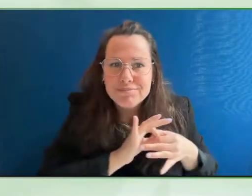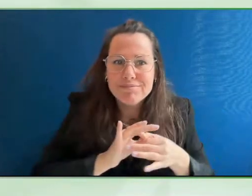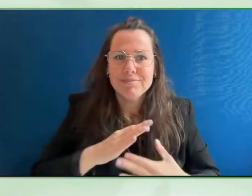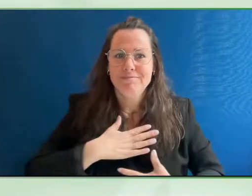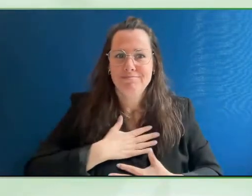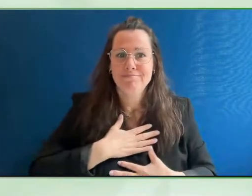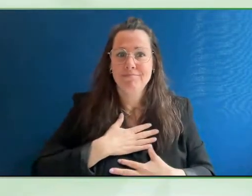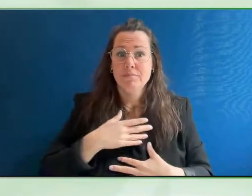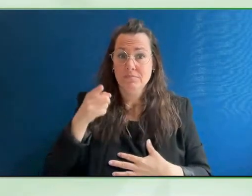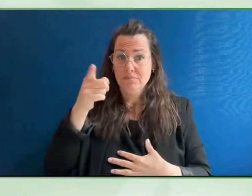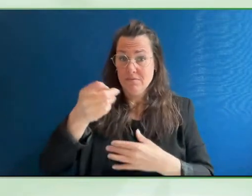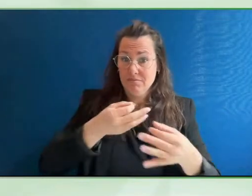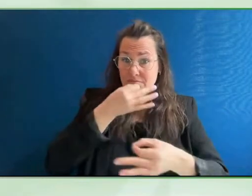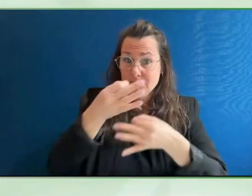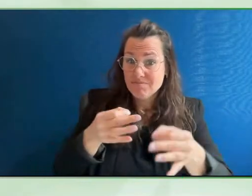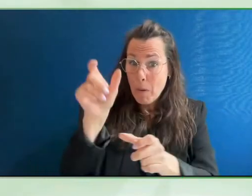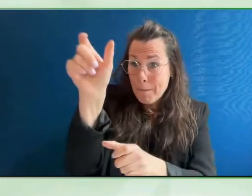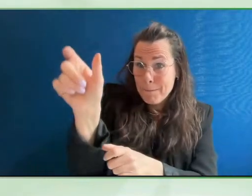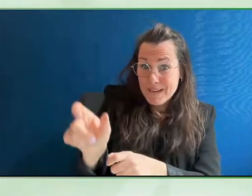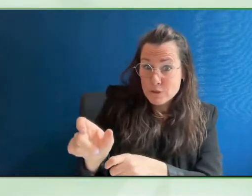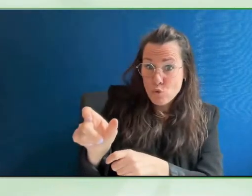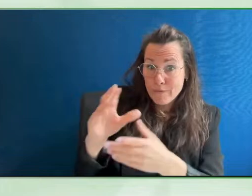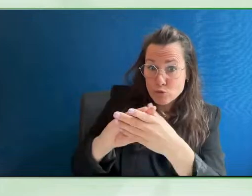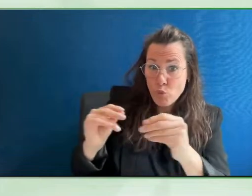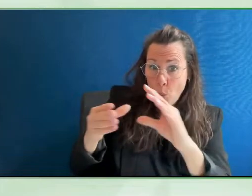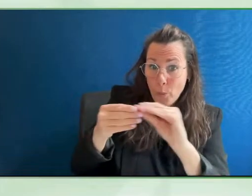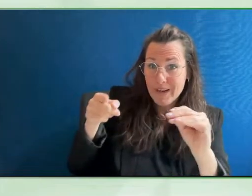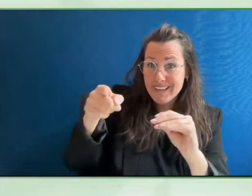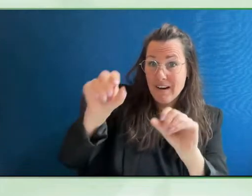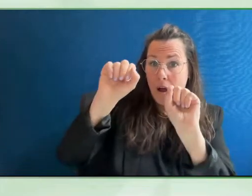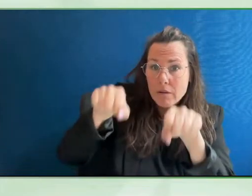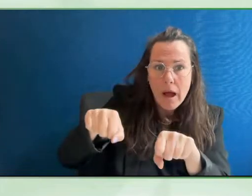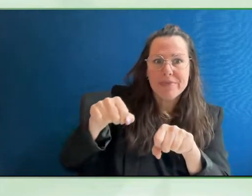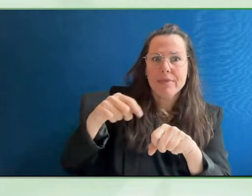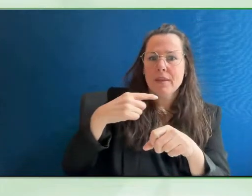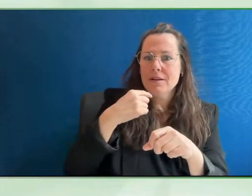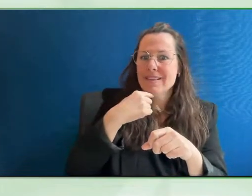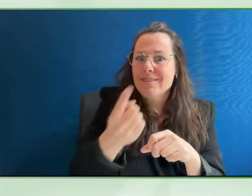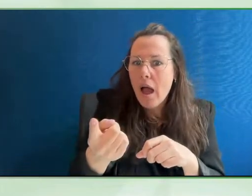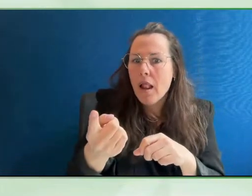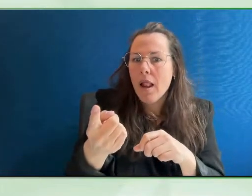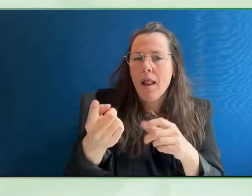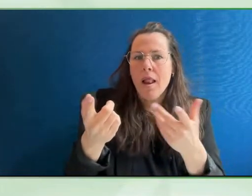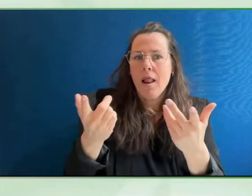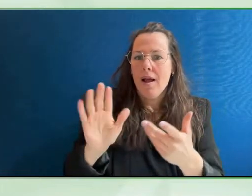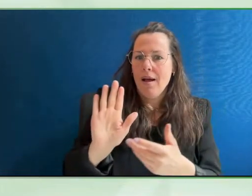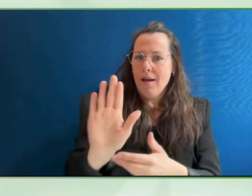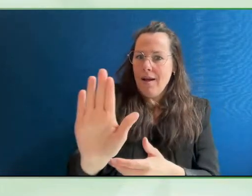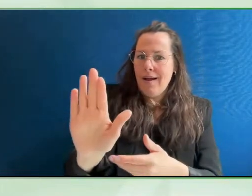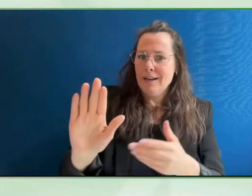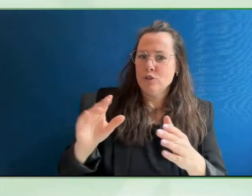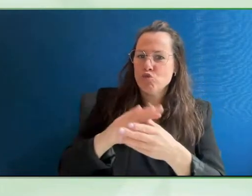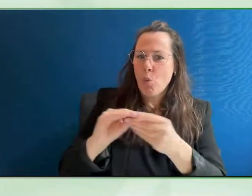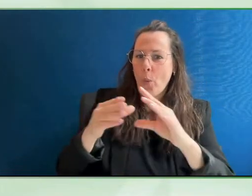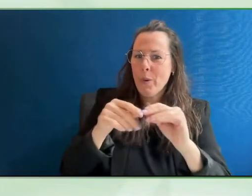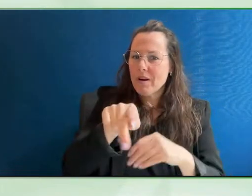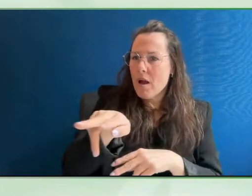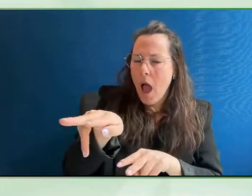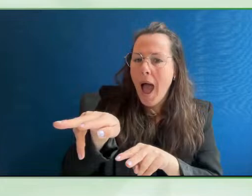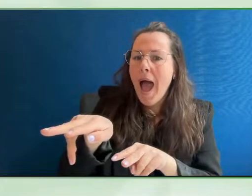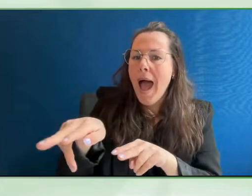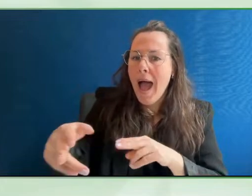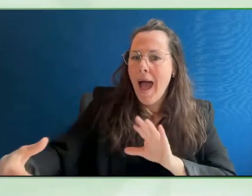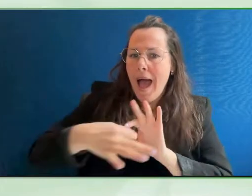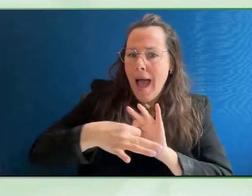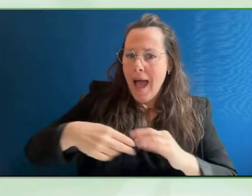this being creative to connect a person to something that they may not understand. I learned about disability because my product